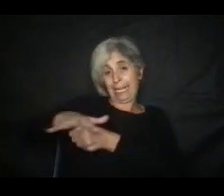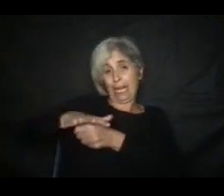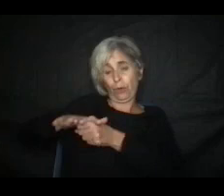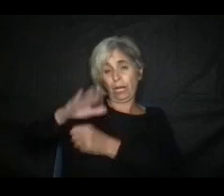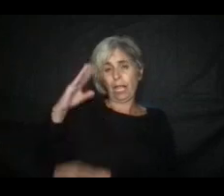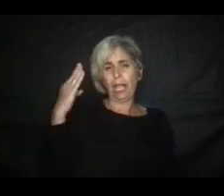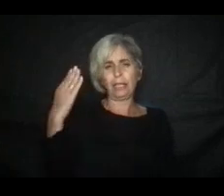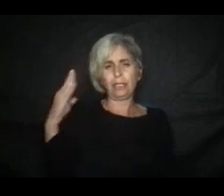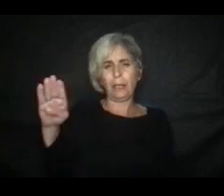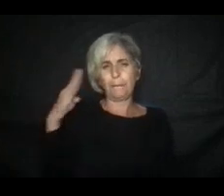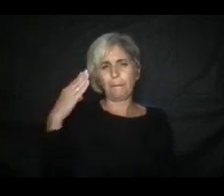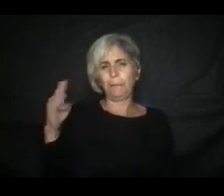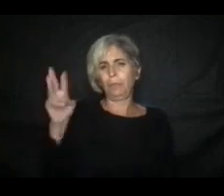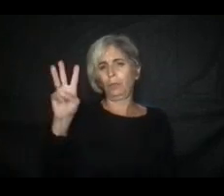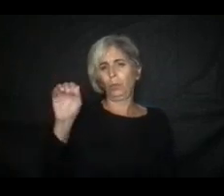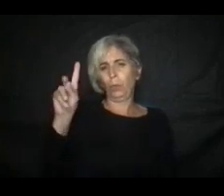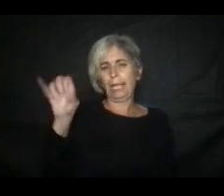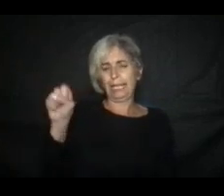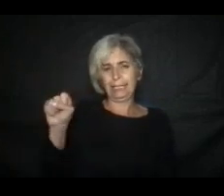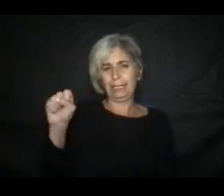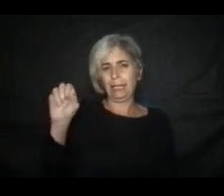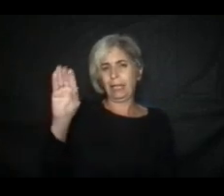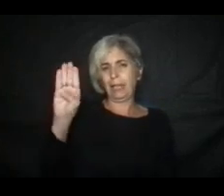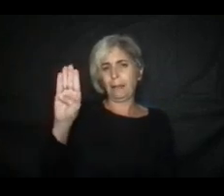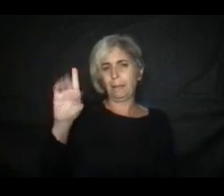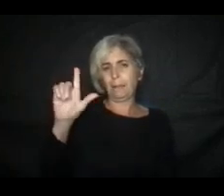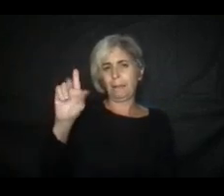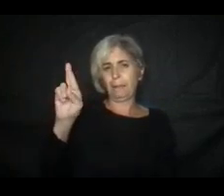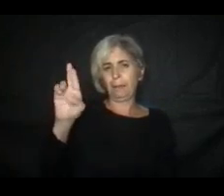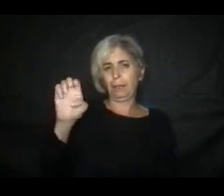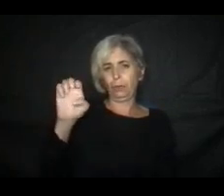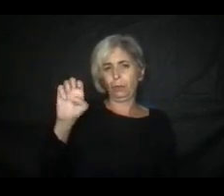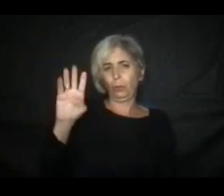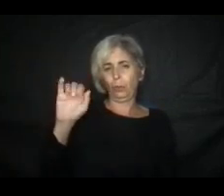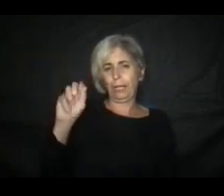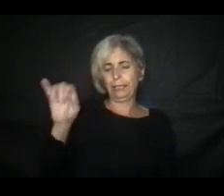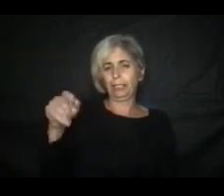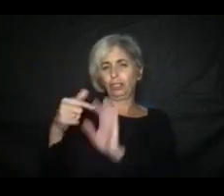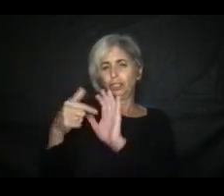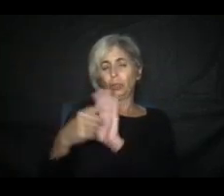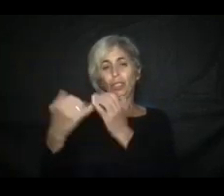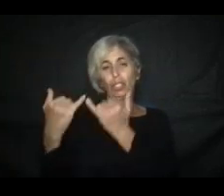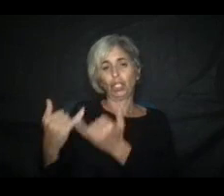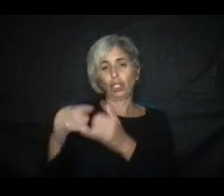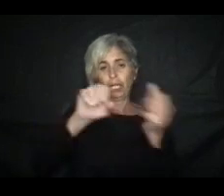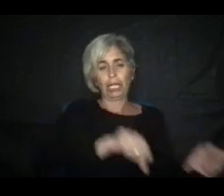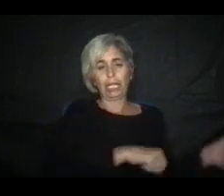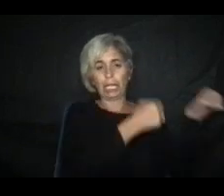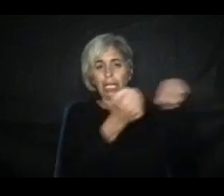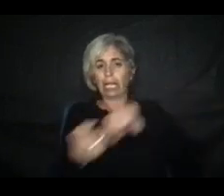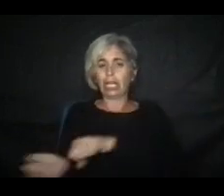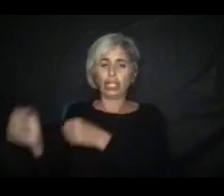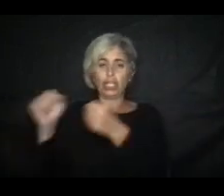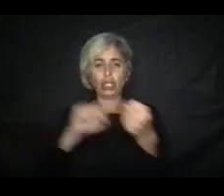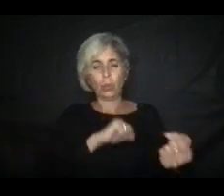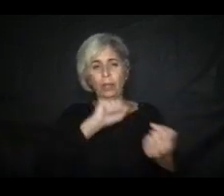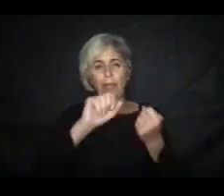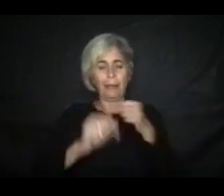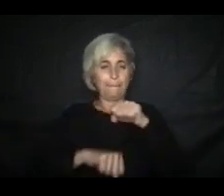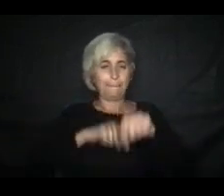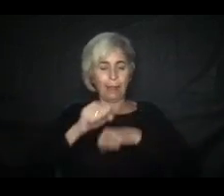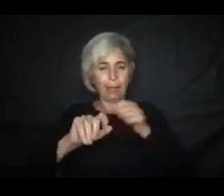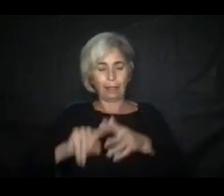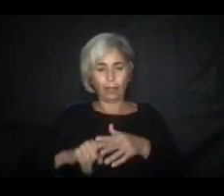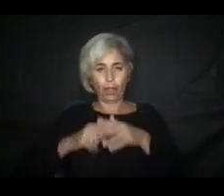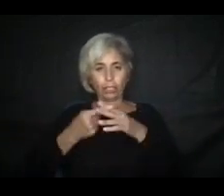blueways. This map shows the current canoe and bike launches and the proposal for